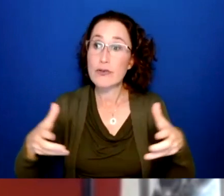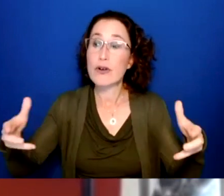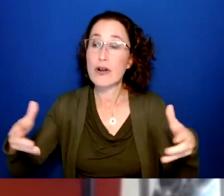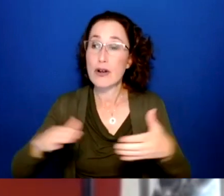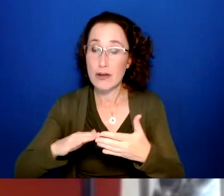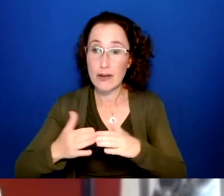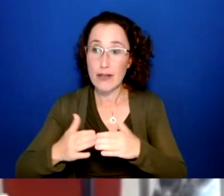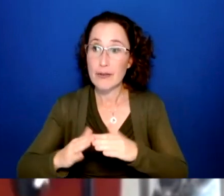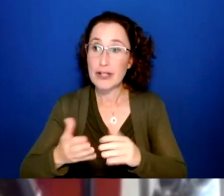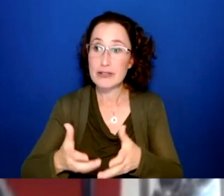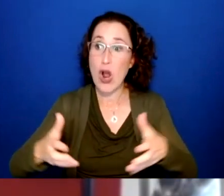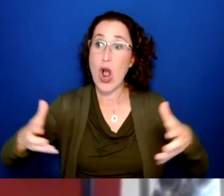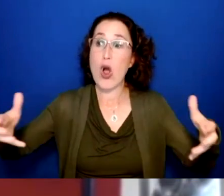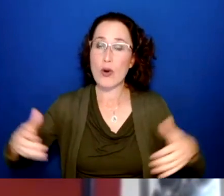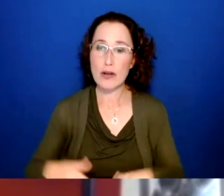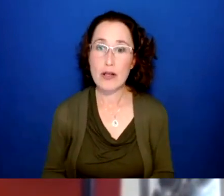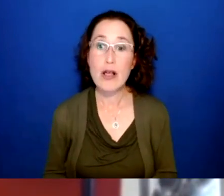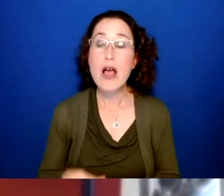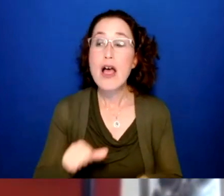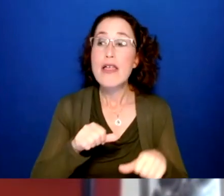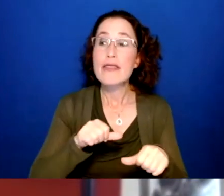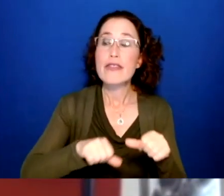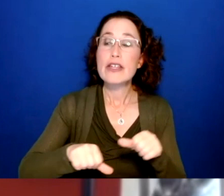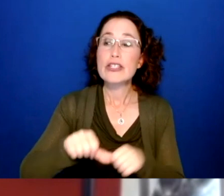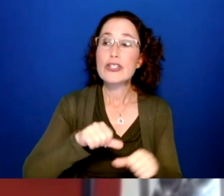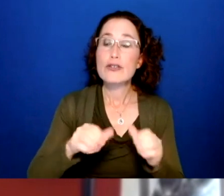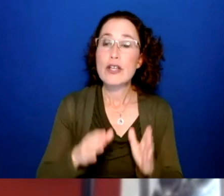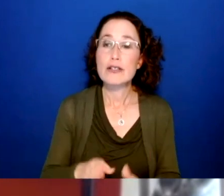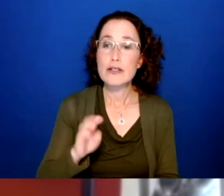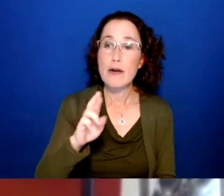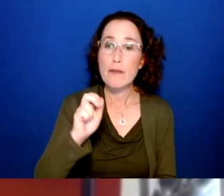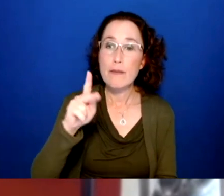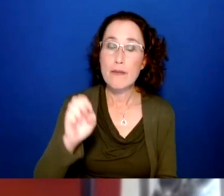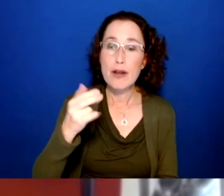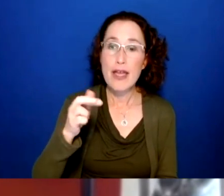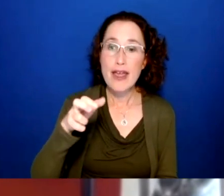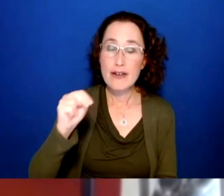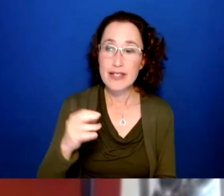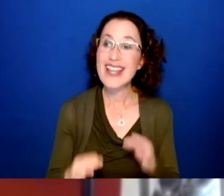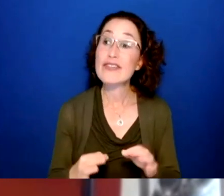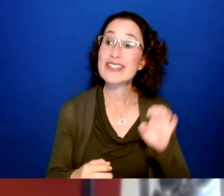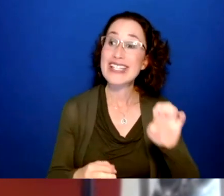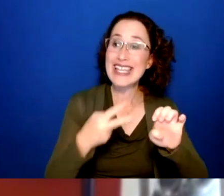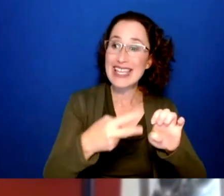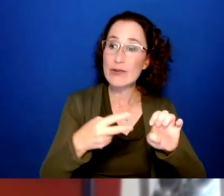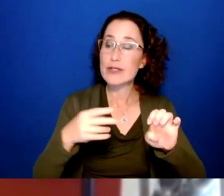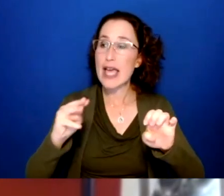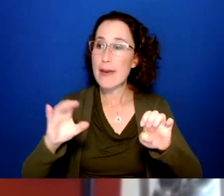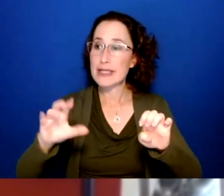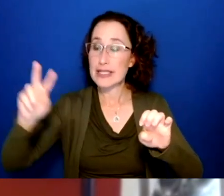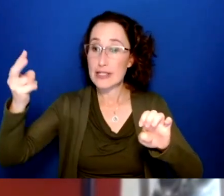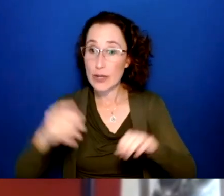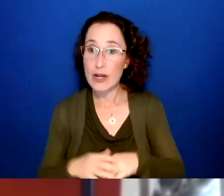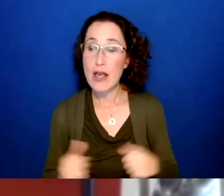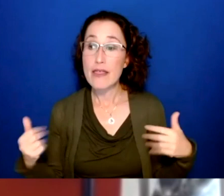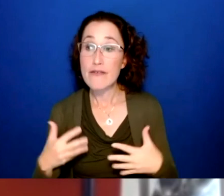identity. And as the sociologist Brooke Harrington told me, if there was an Eagles MC square of social science, it would be that the fear of social death is greater than the